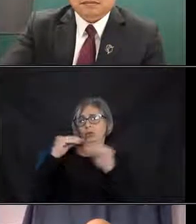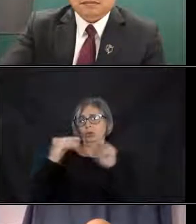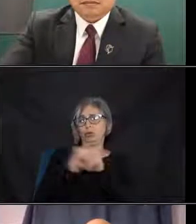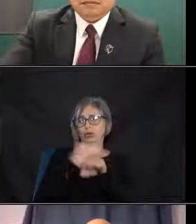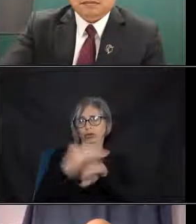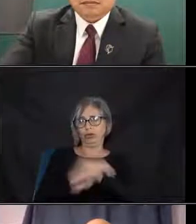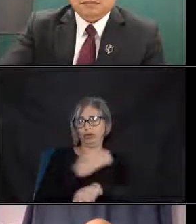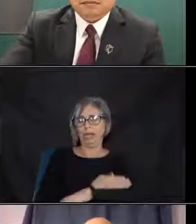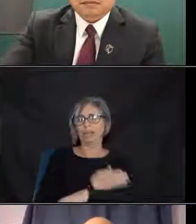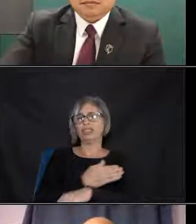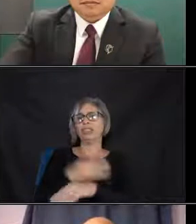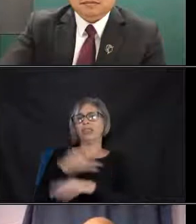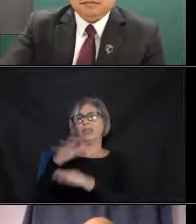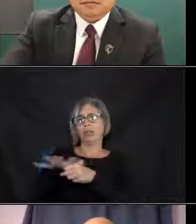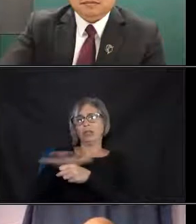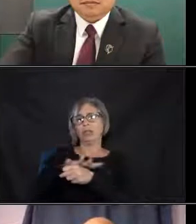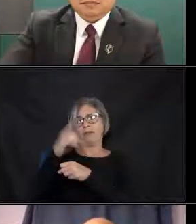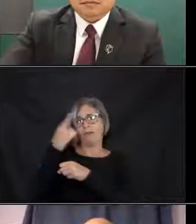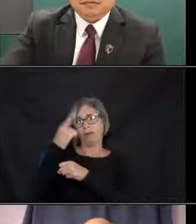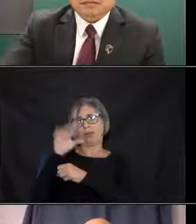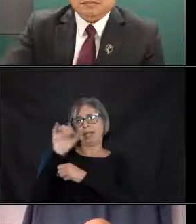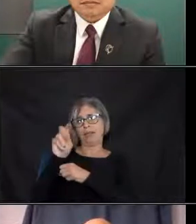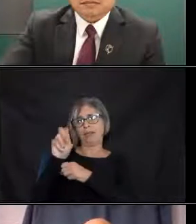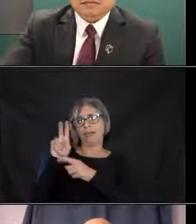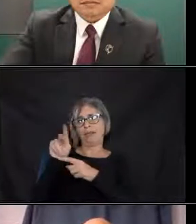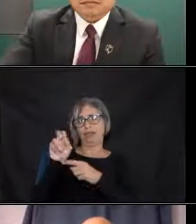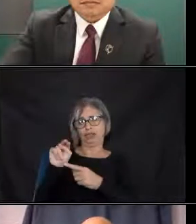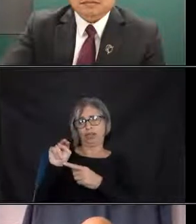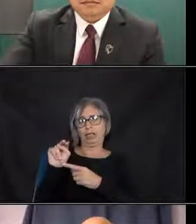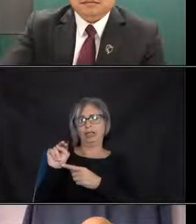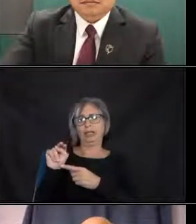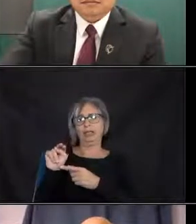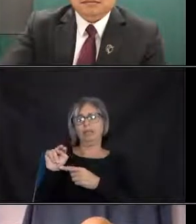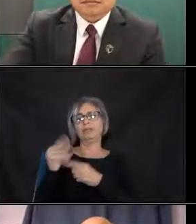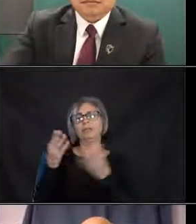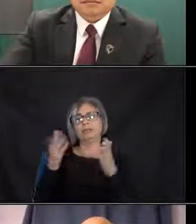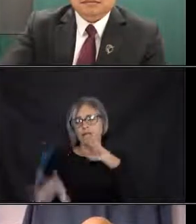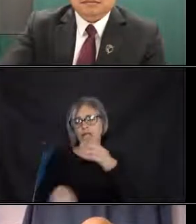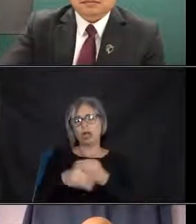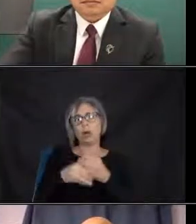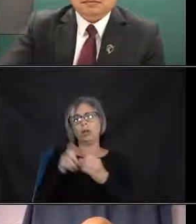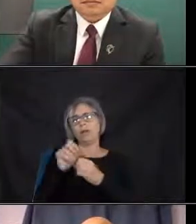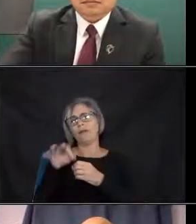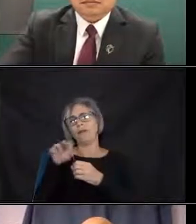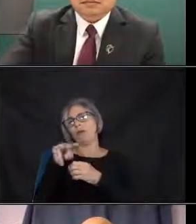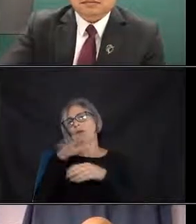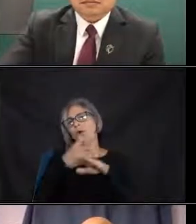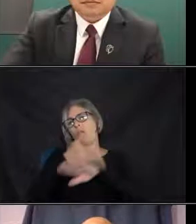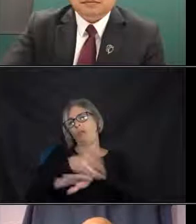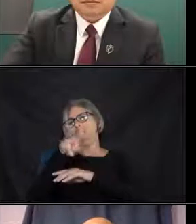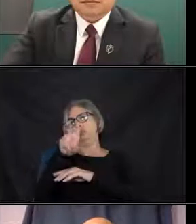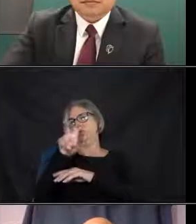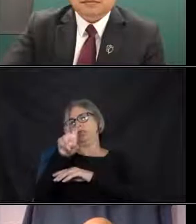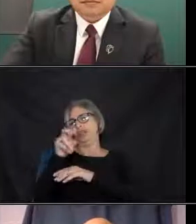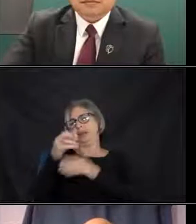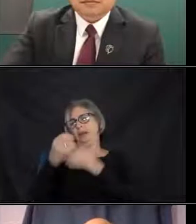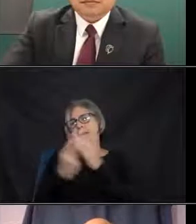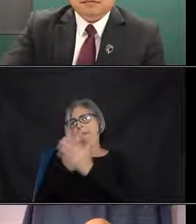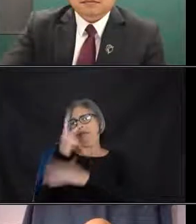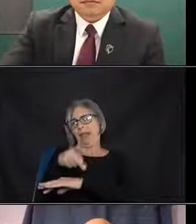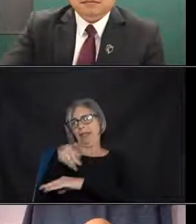the Institute for Regional Conservation to plant a total of over 200 plants in our